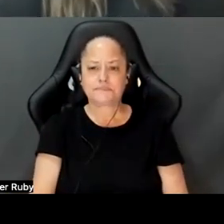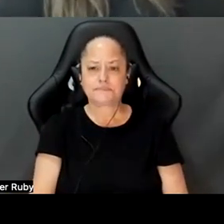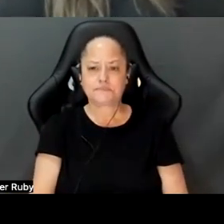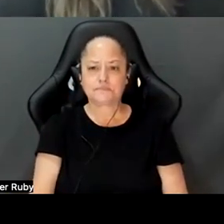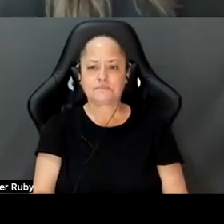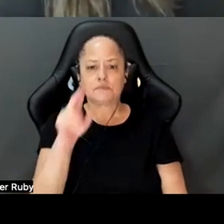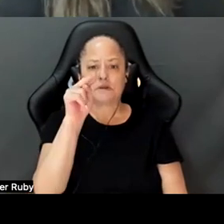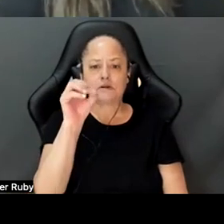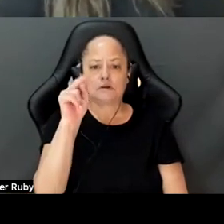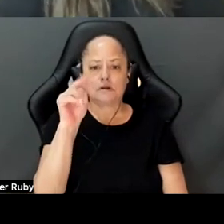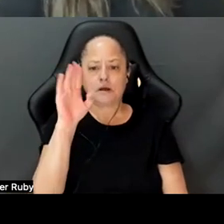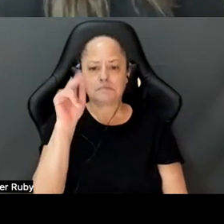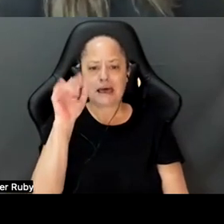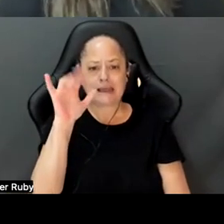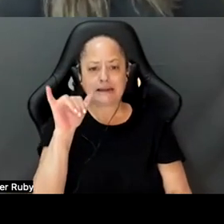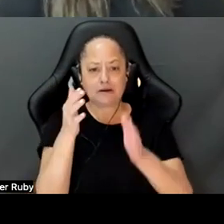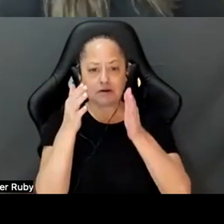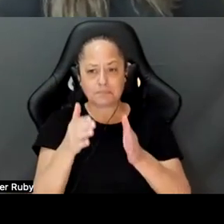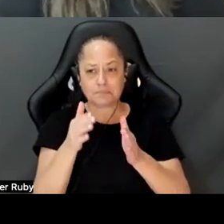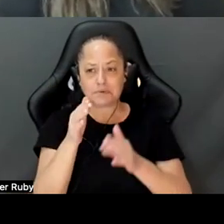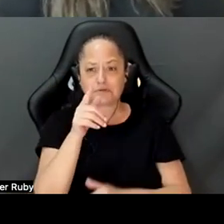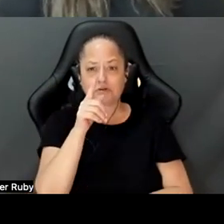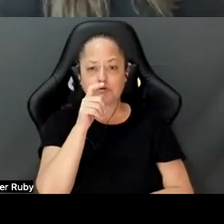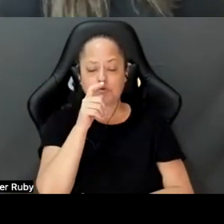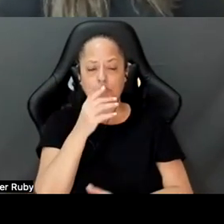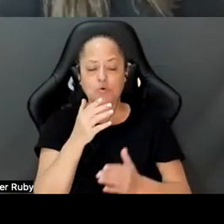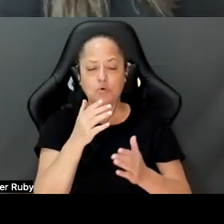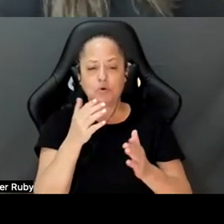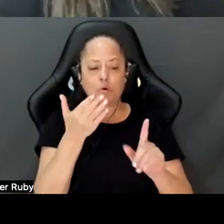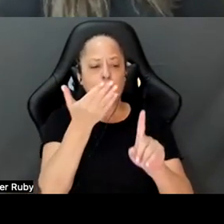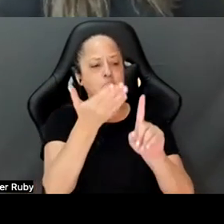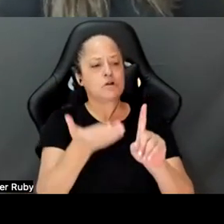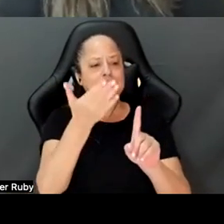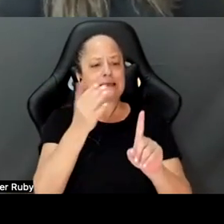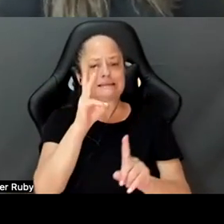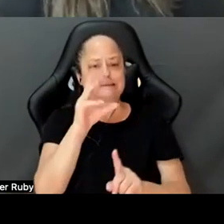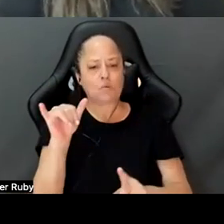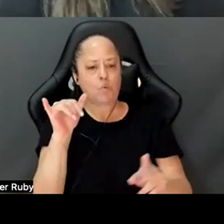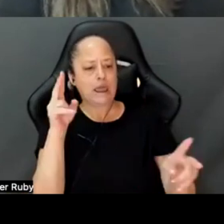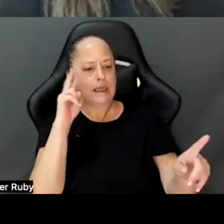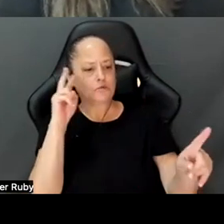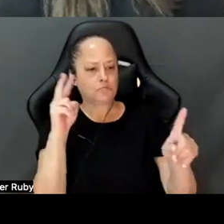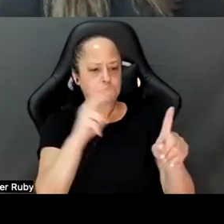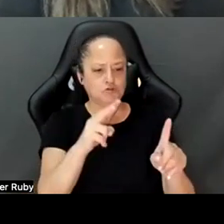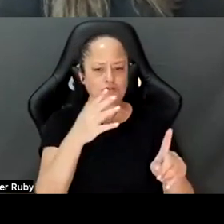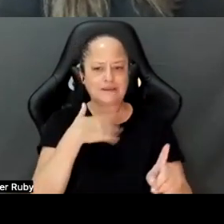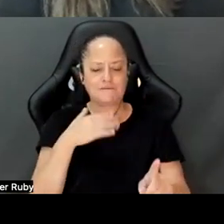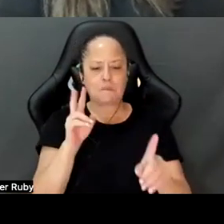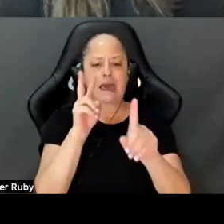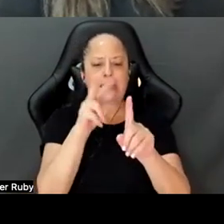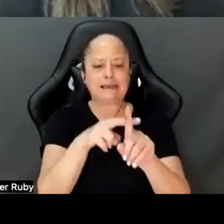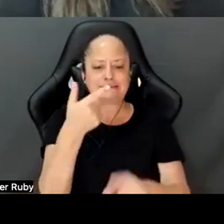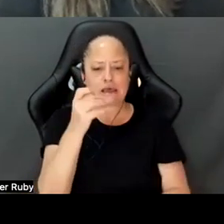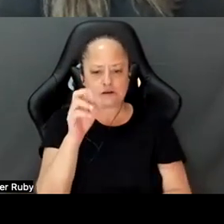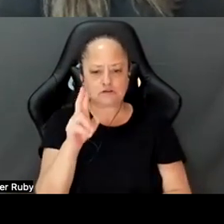as a non-binary person who presents in a way that is perceived as my assigned gender, I'm